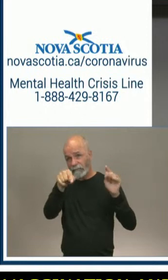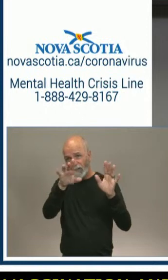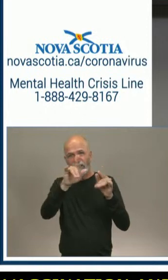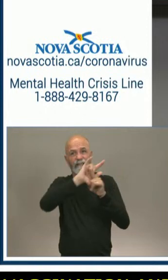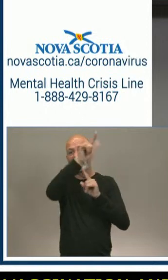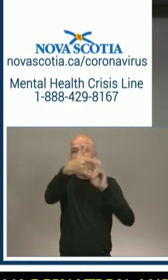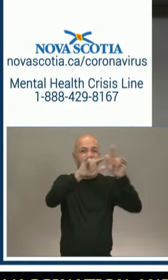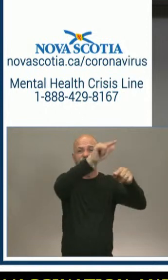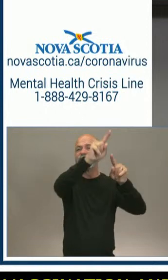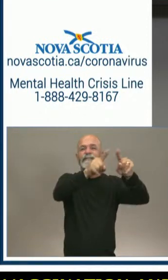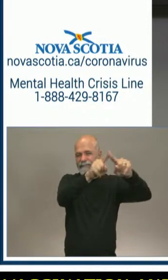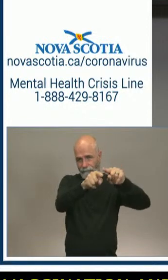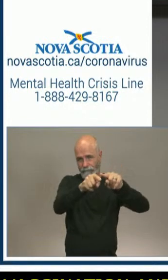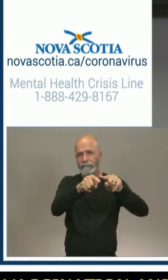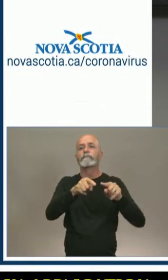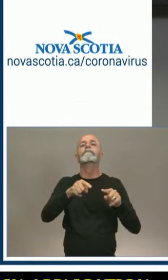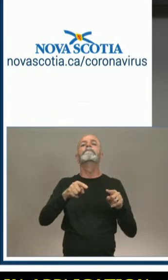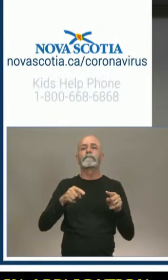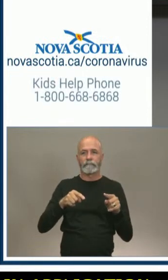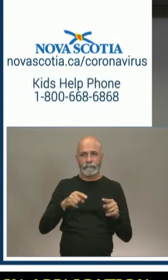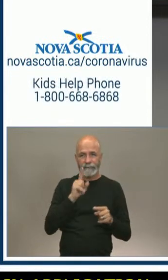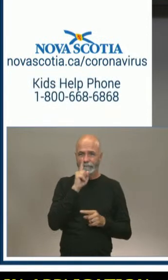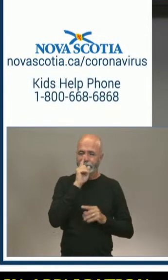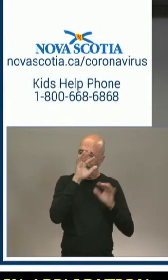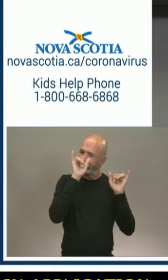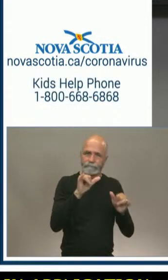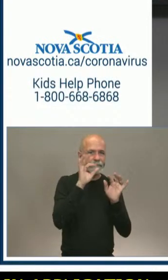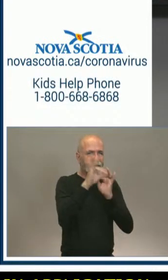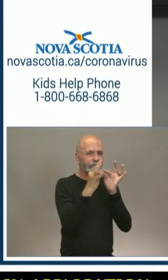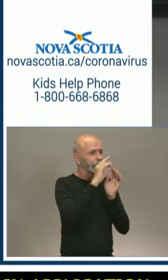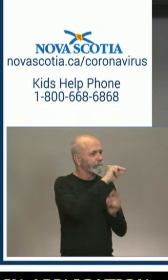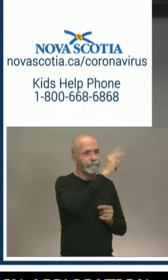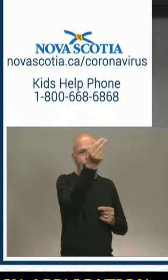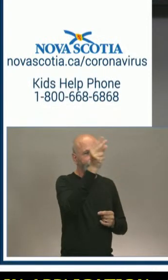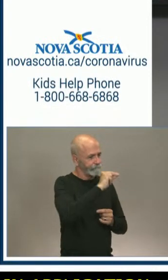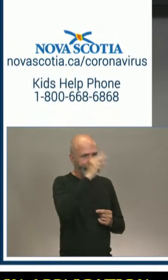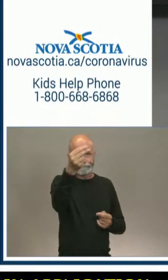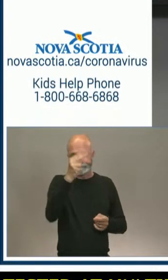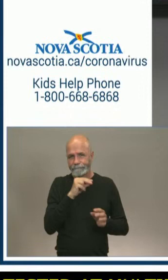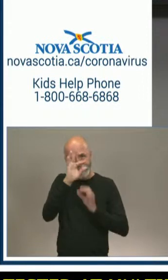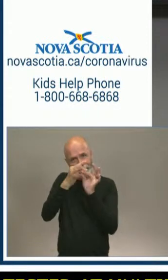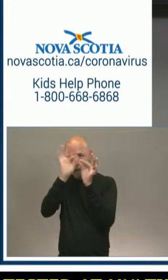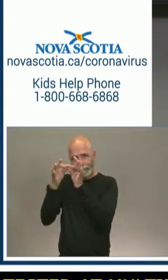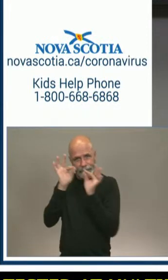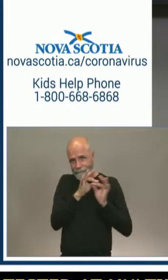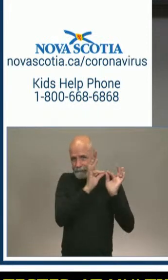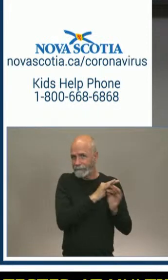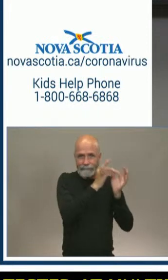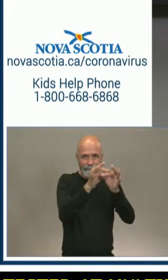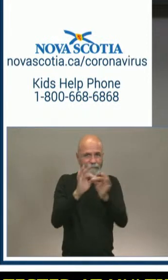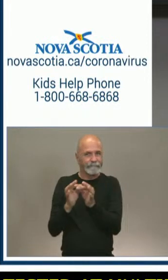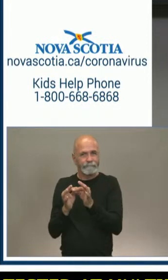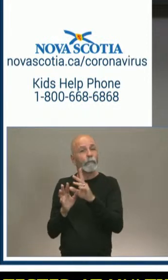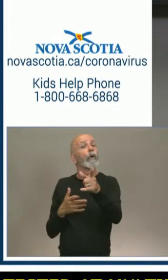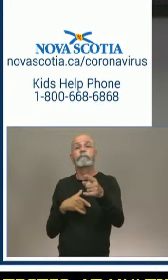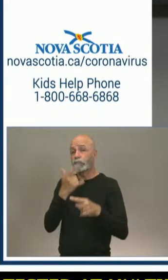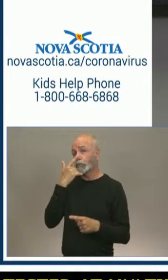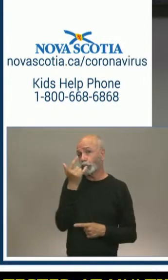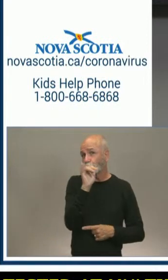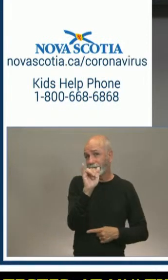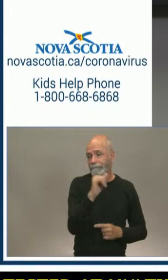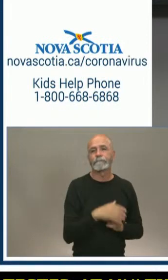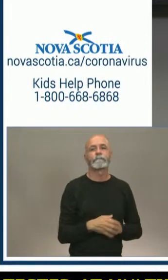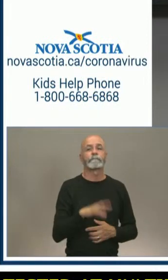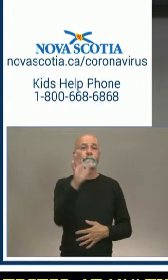this for a while, and we're going to continue with the testing for now. Here's how it will work. Assuming the worker has no symptoms and has